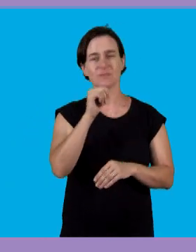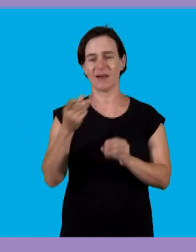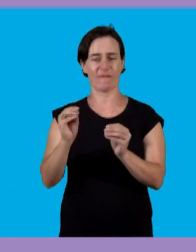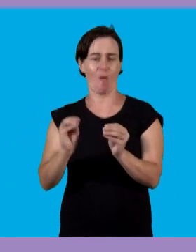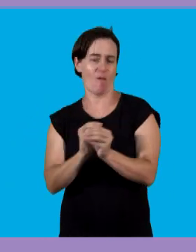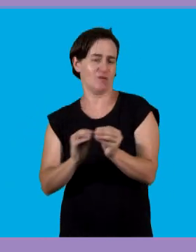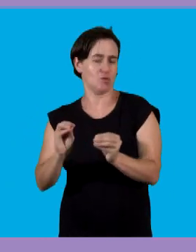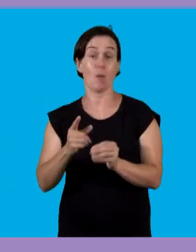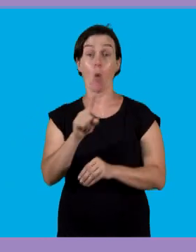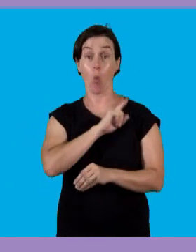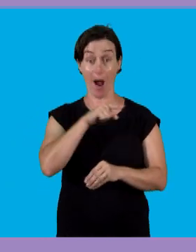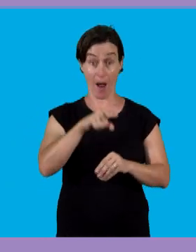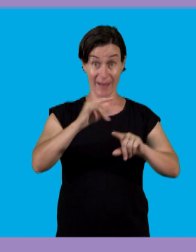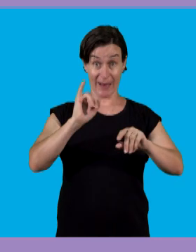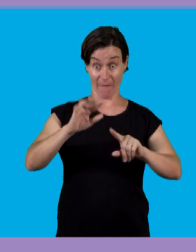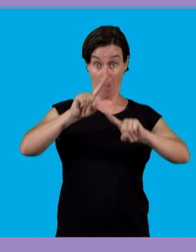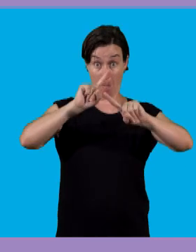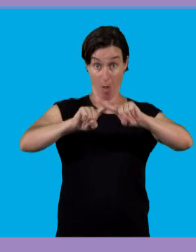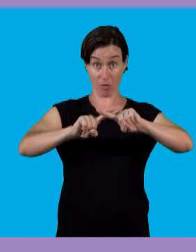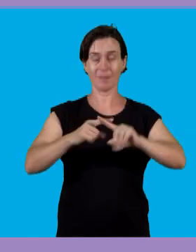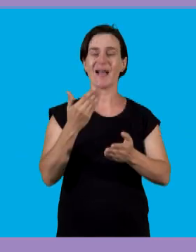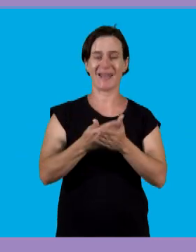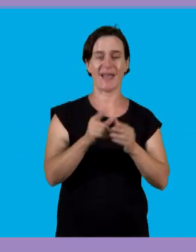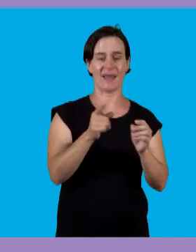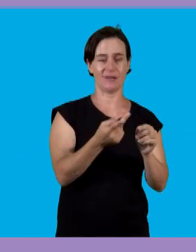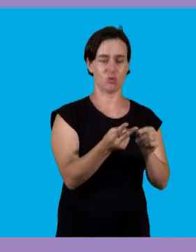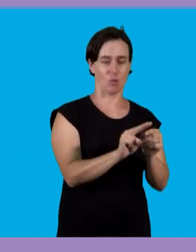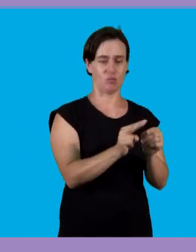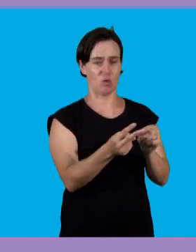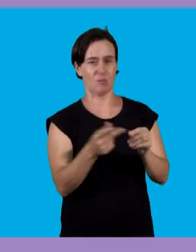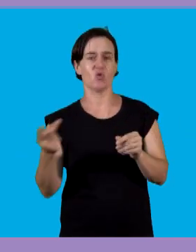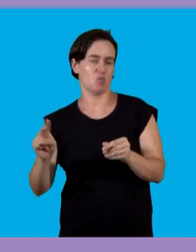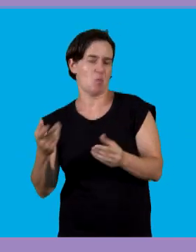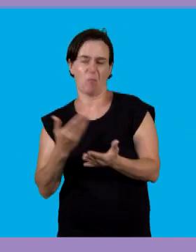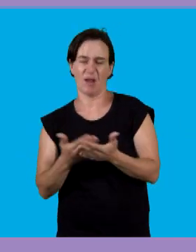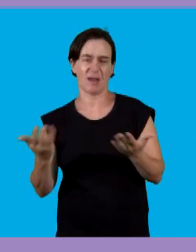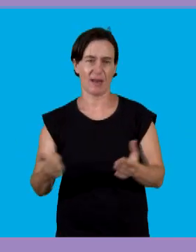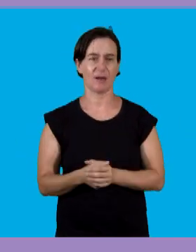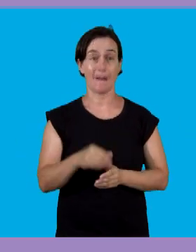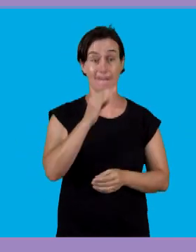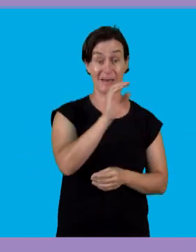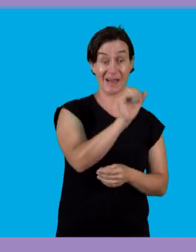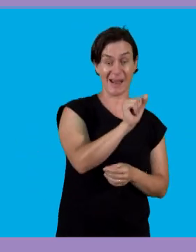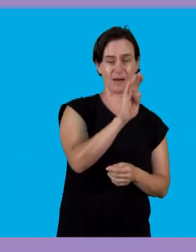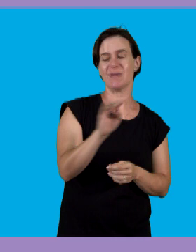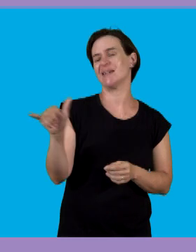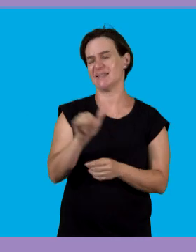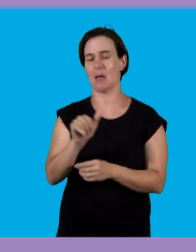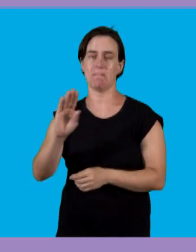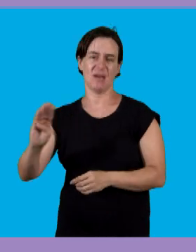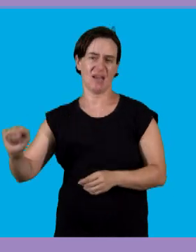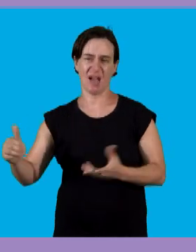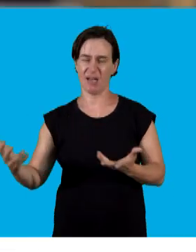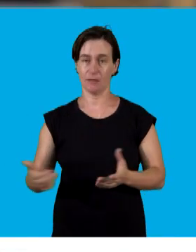remember, multiplication is commutative. So a times b is the same as b times